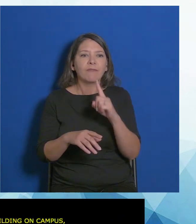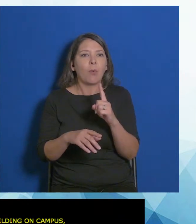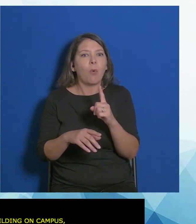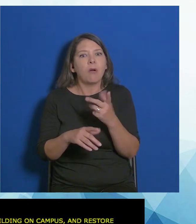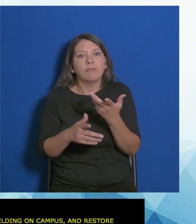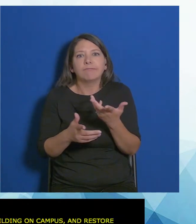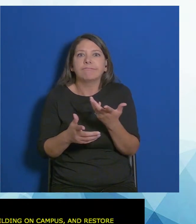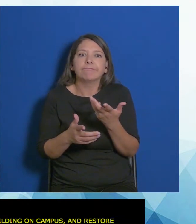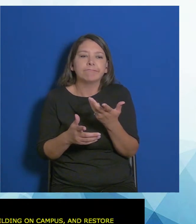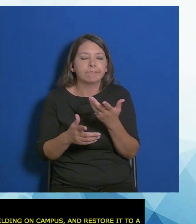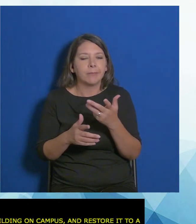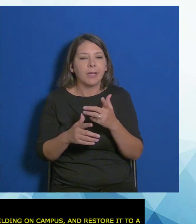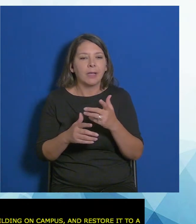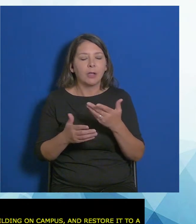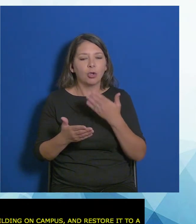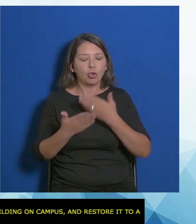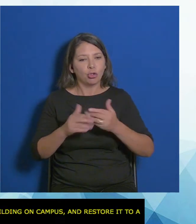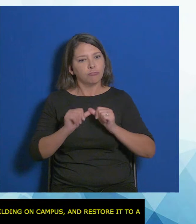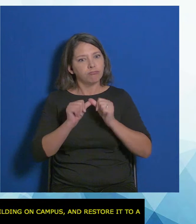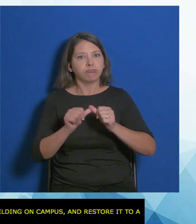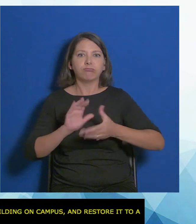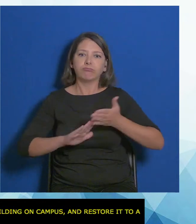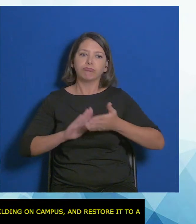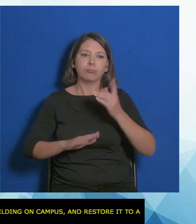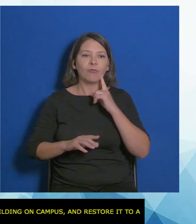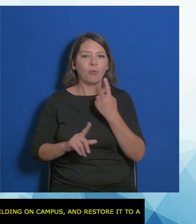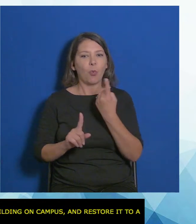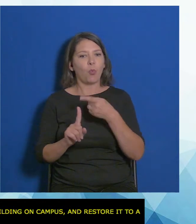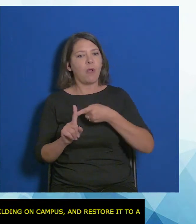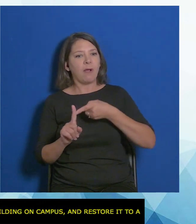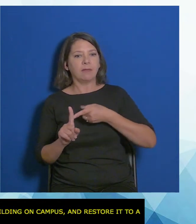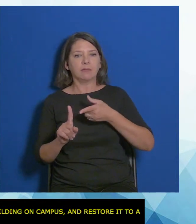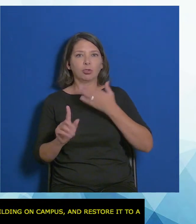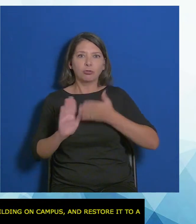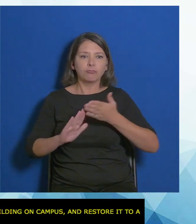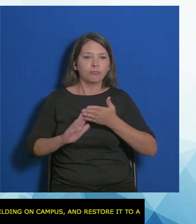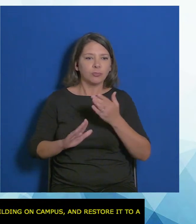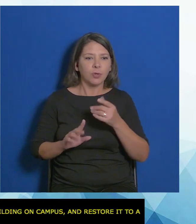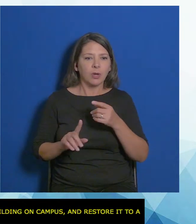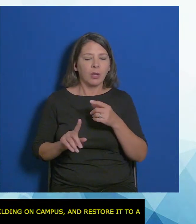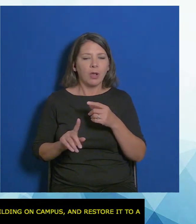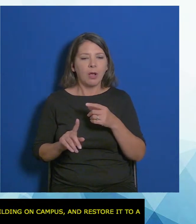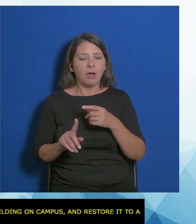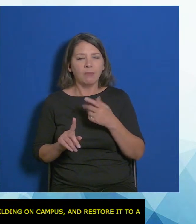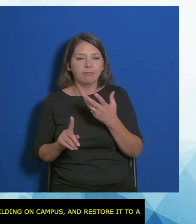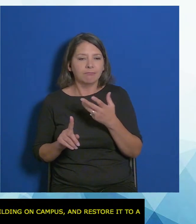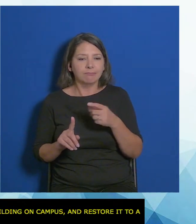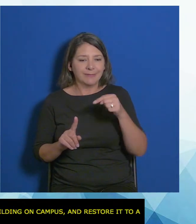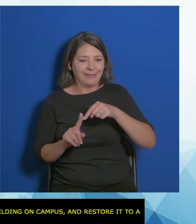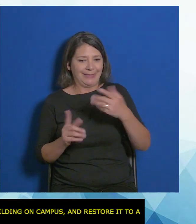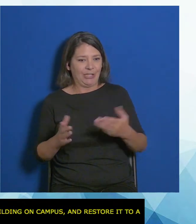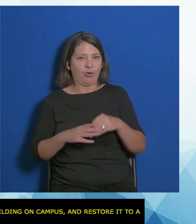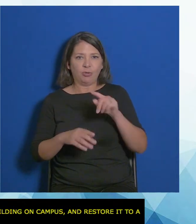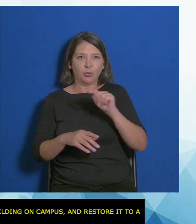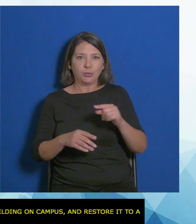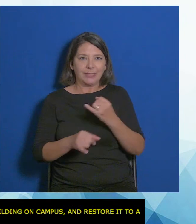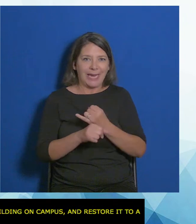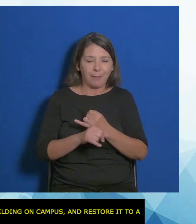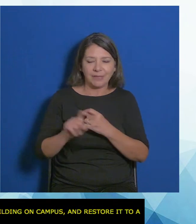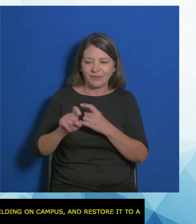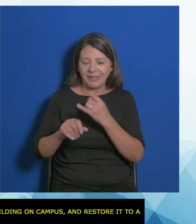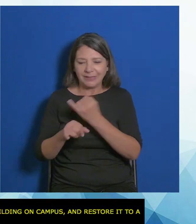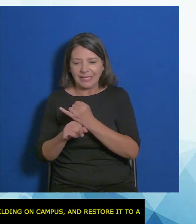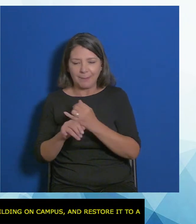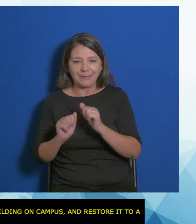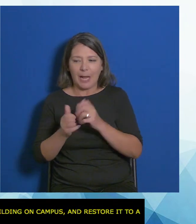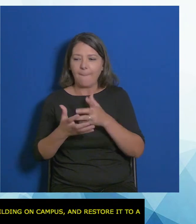let's say, if we're at a useful life of an average of 48 here and 38 on the Phoenix campus, about how much would that cost in